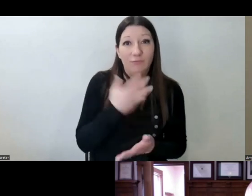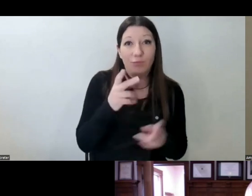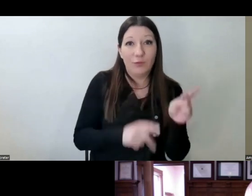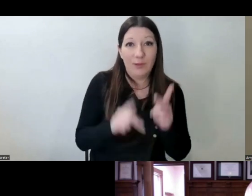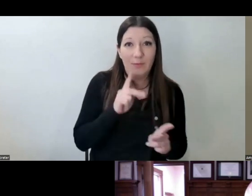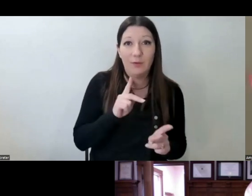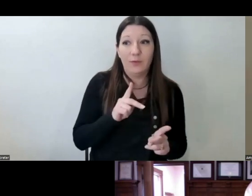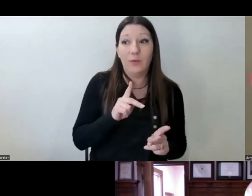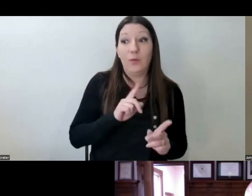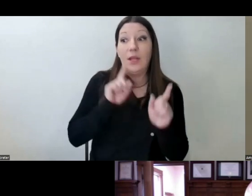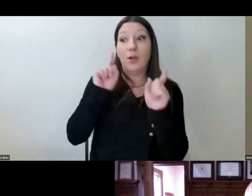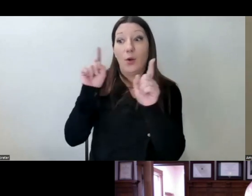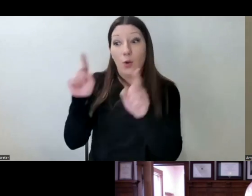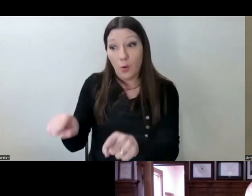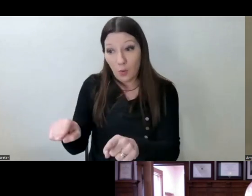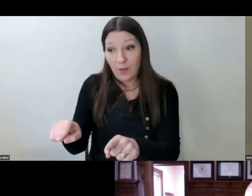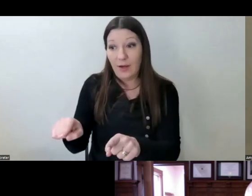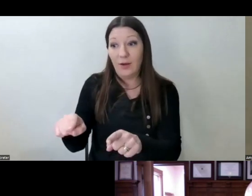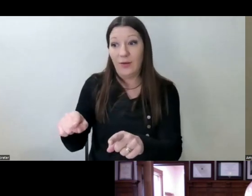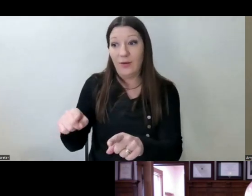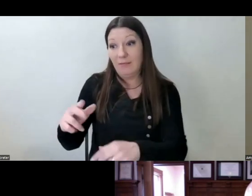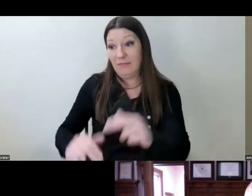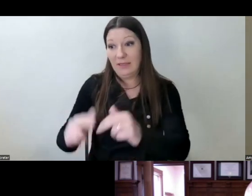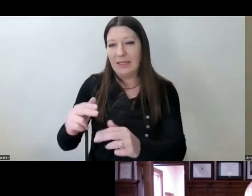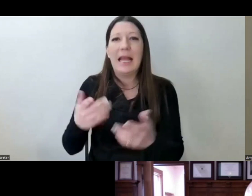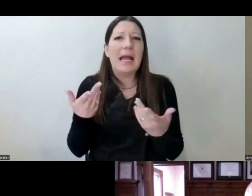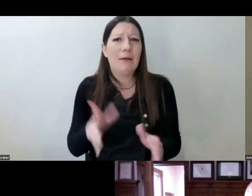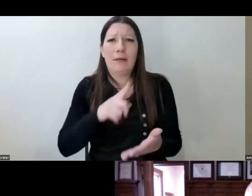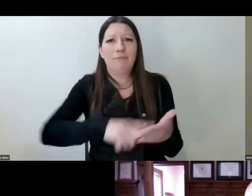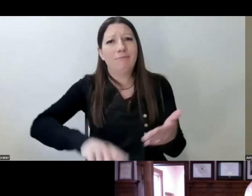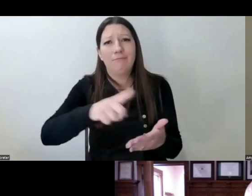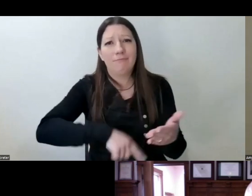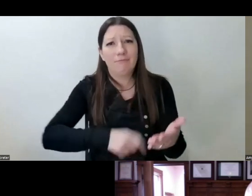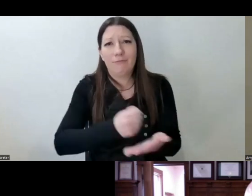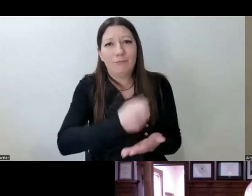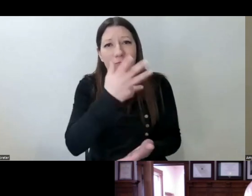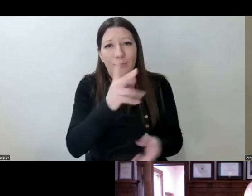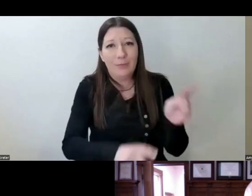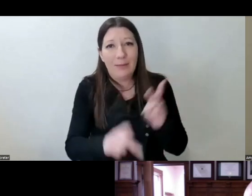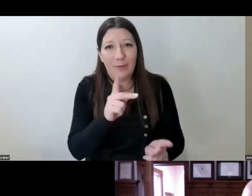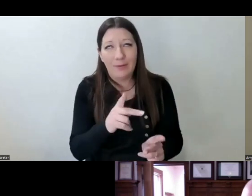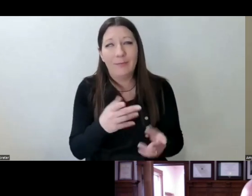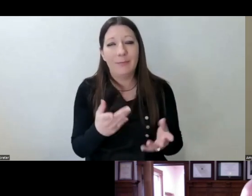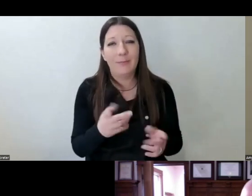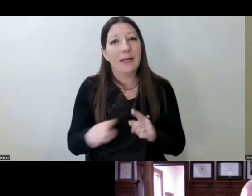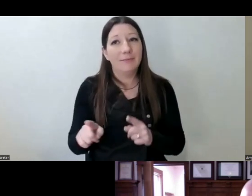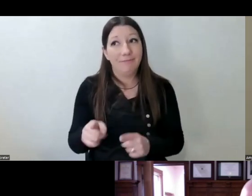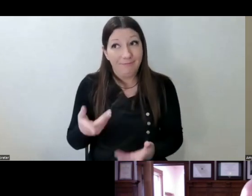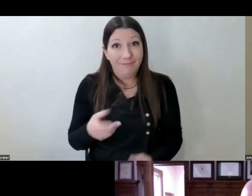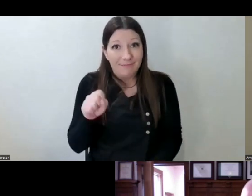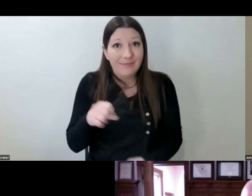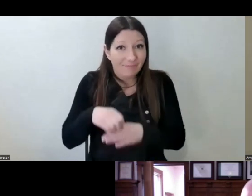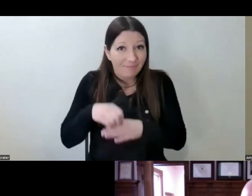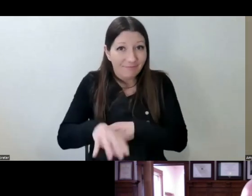And I mean, I don't want to like talk down about anyone or people that have money in any way, but it certainly is impacting the environment and the way that people that have